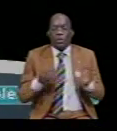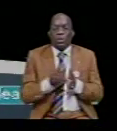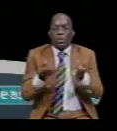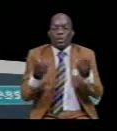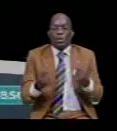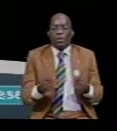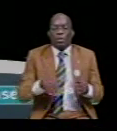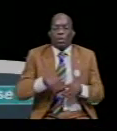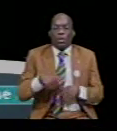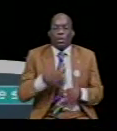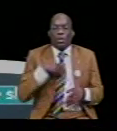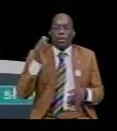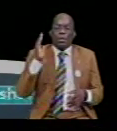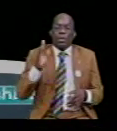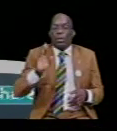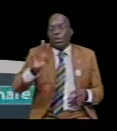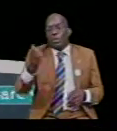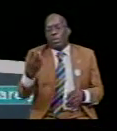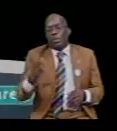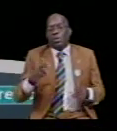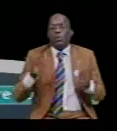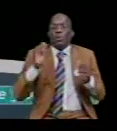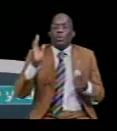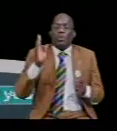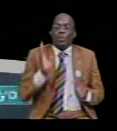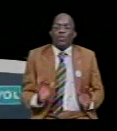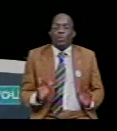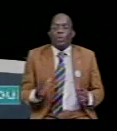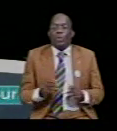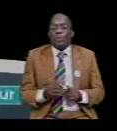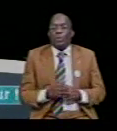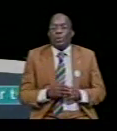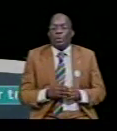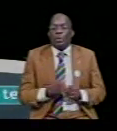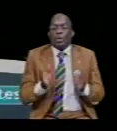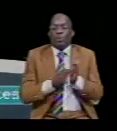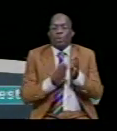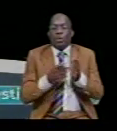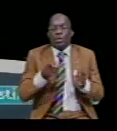testify. Second testifier, please. Praise the Lord. The next to